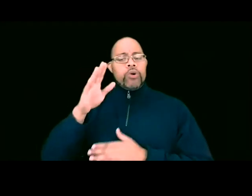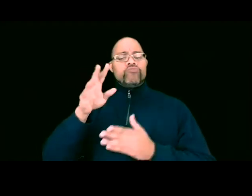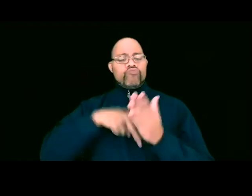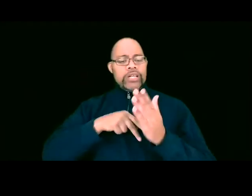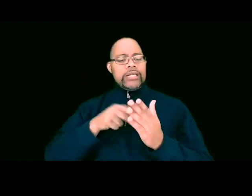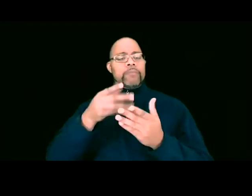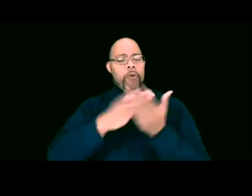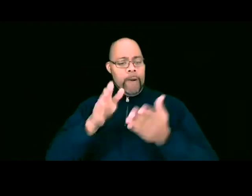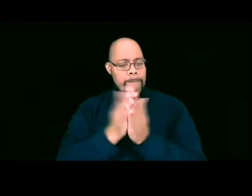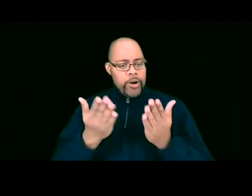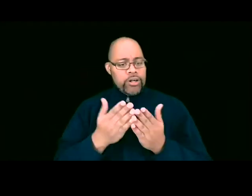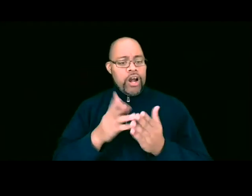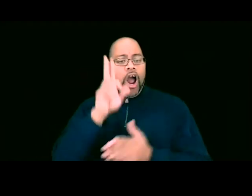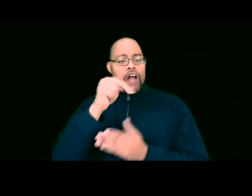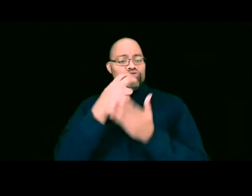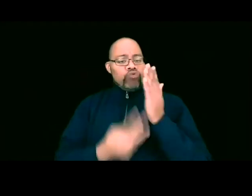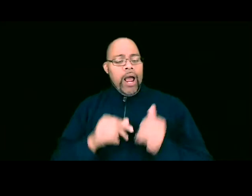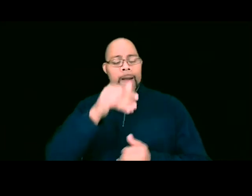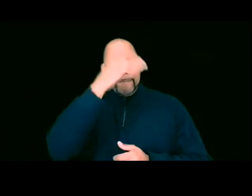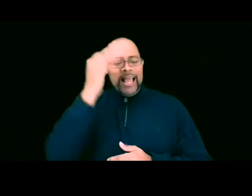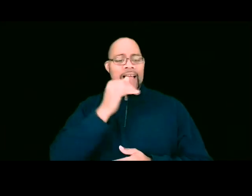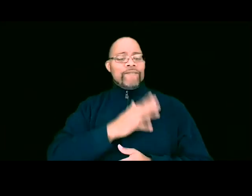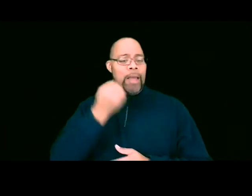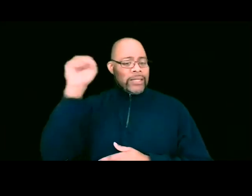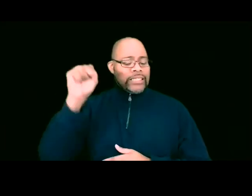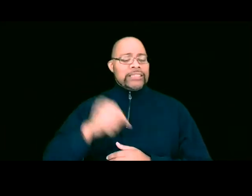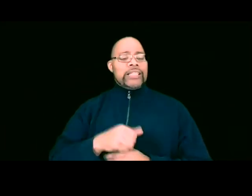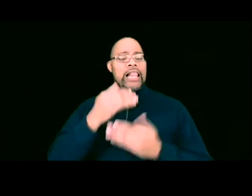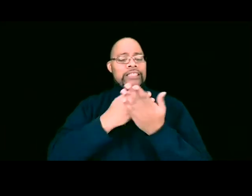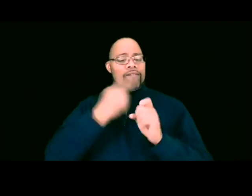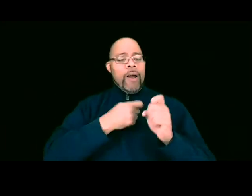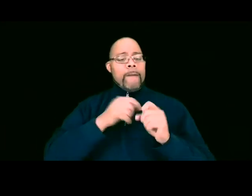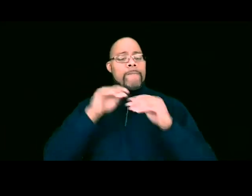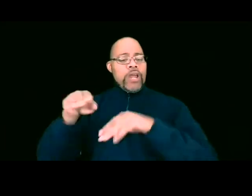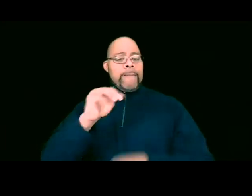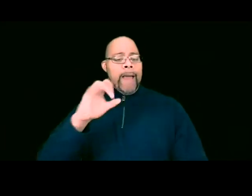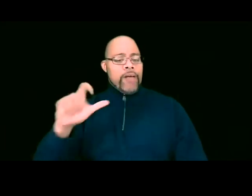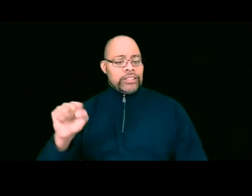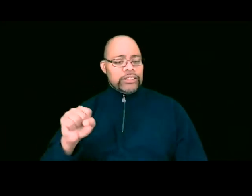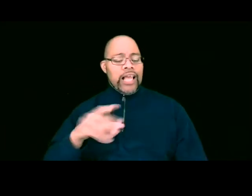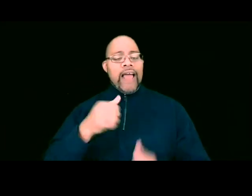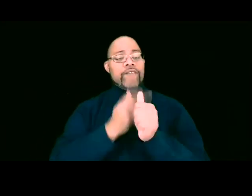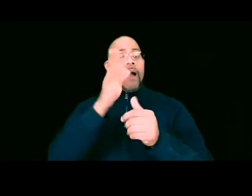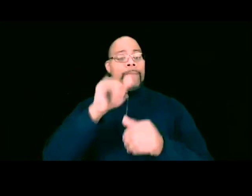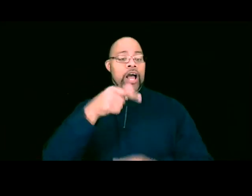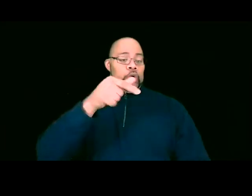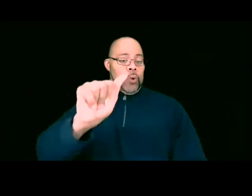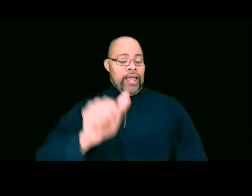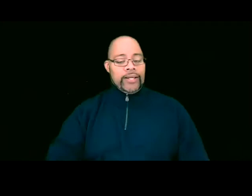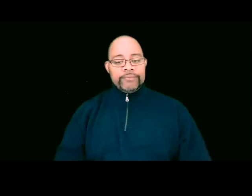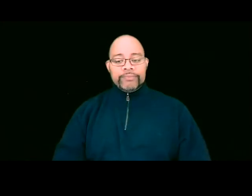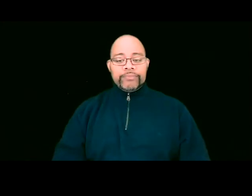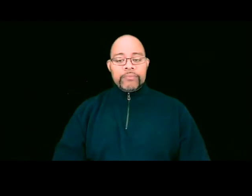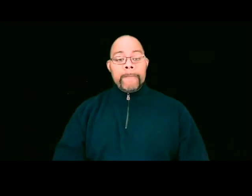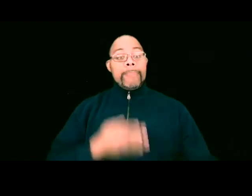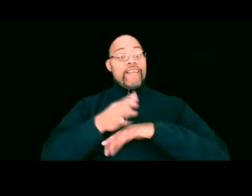of her book, Undrowned, Black Feminist Lessons from Marine Mammals, and it's going to be followed up by a Q&A.